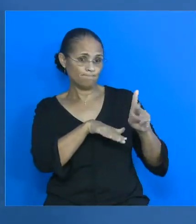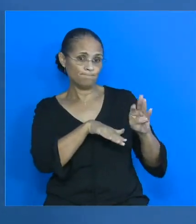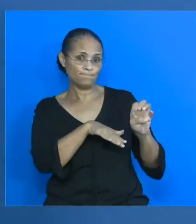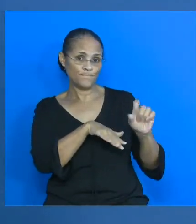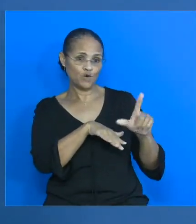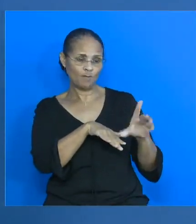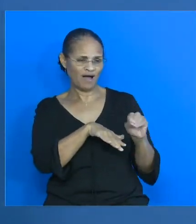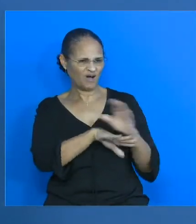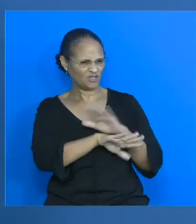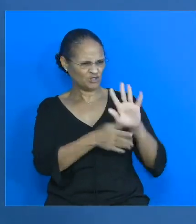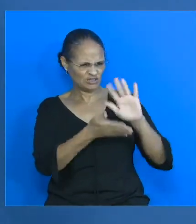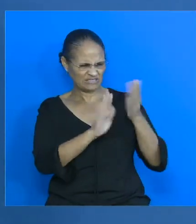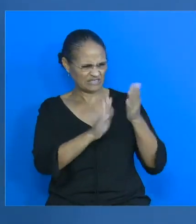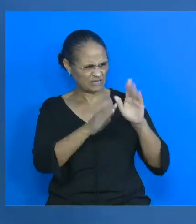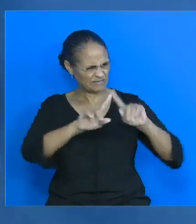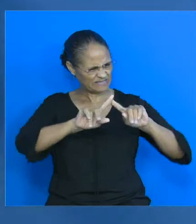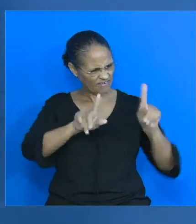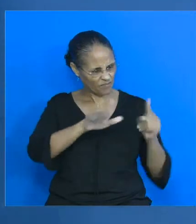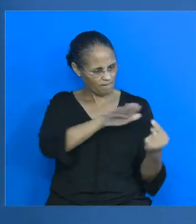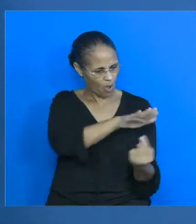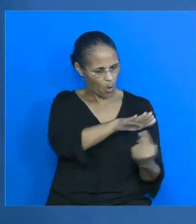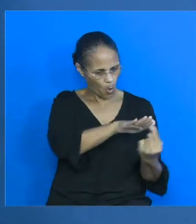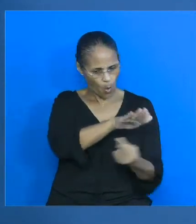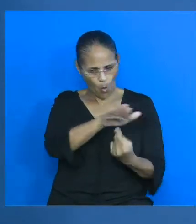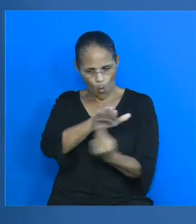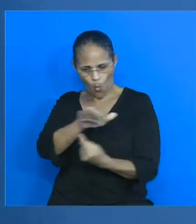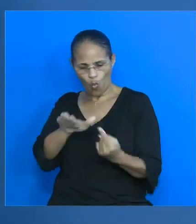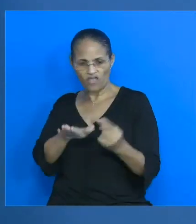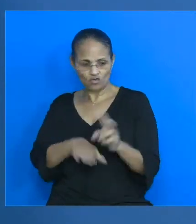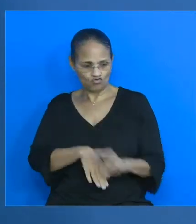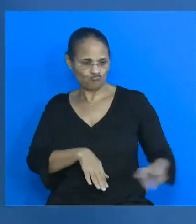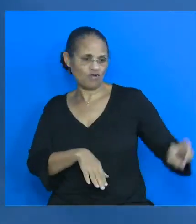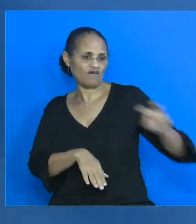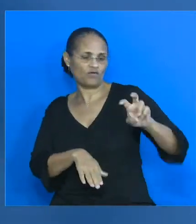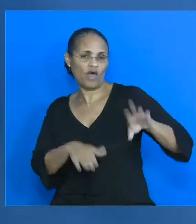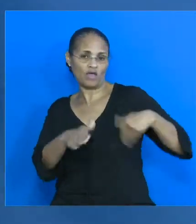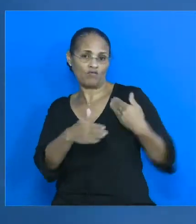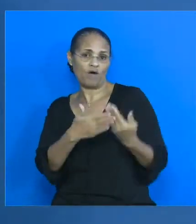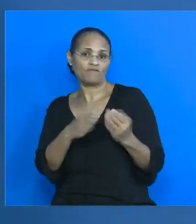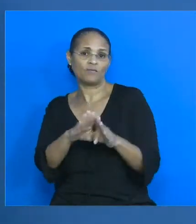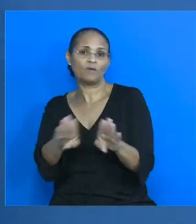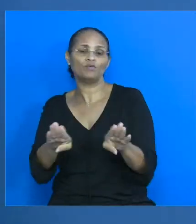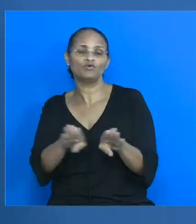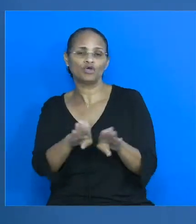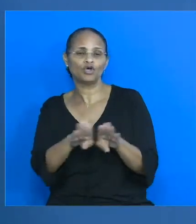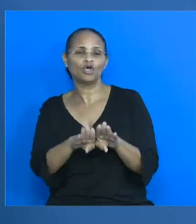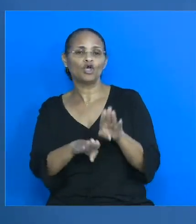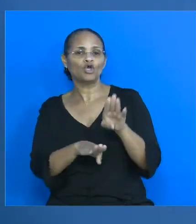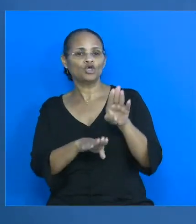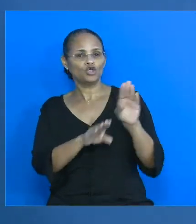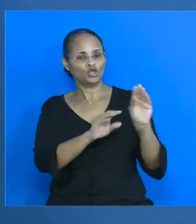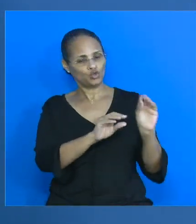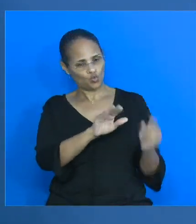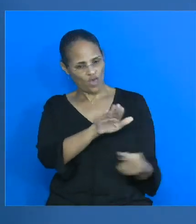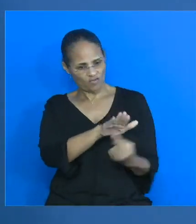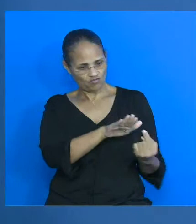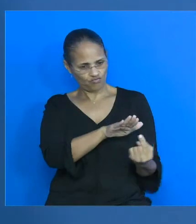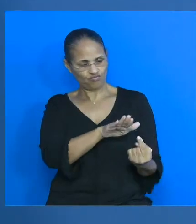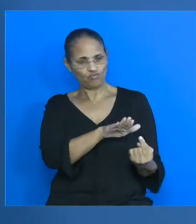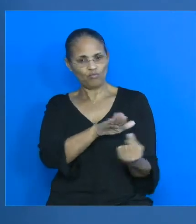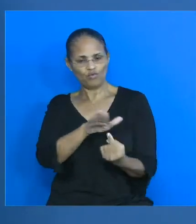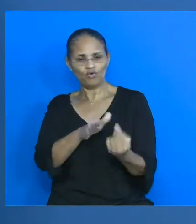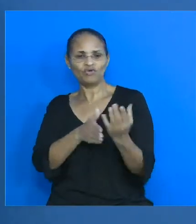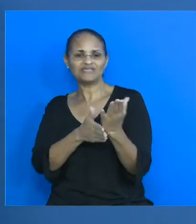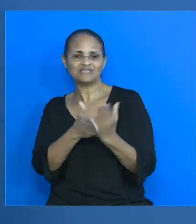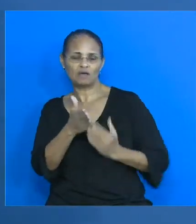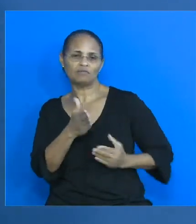seem consistent, when you have traveled from abroad and you have returned to Bermuda, your movements, as I spoke about today, are